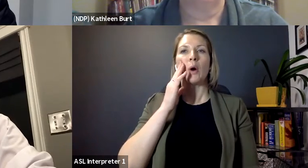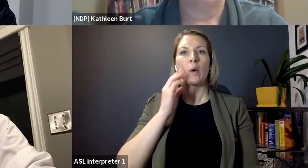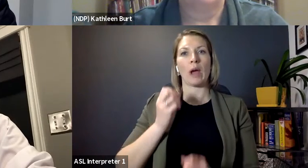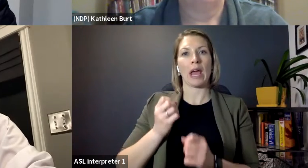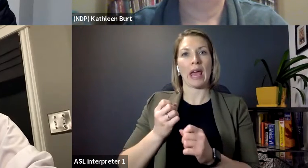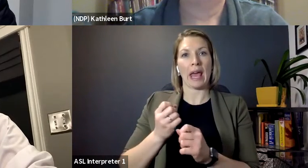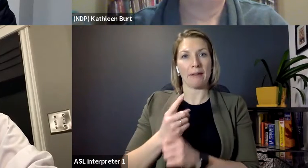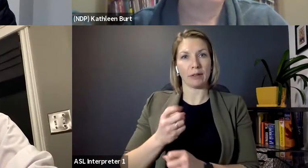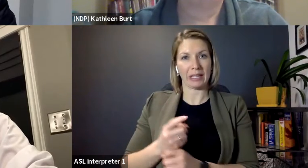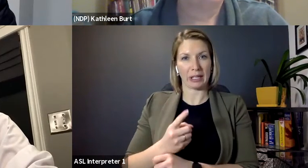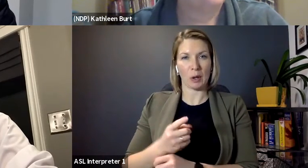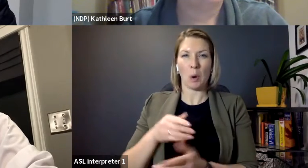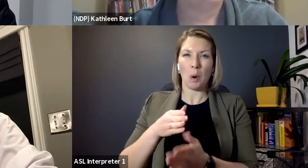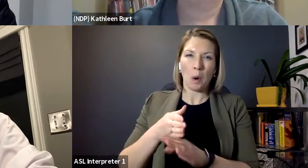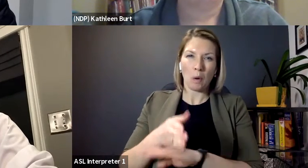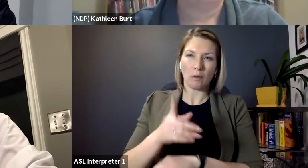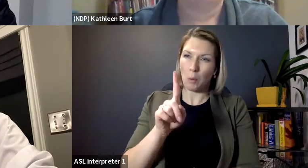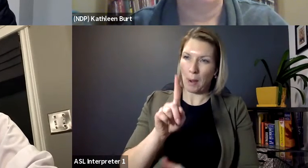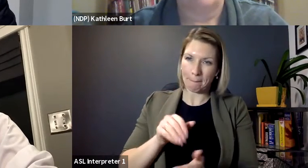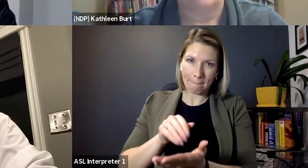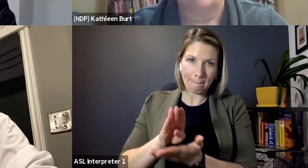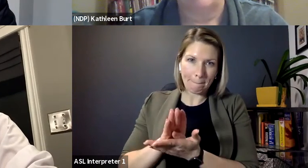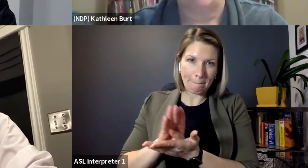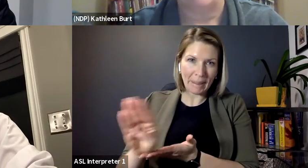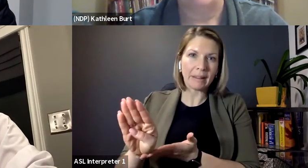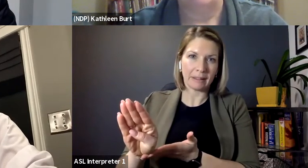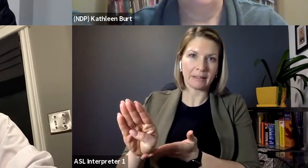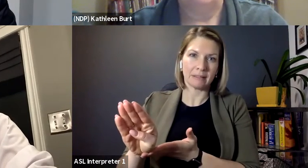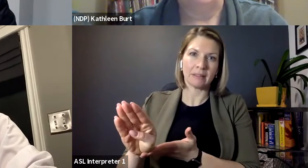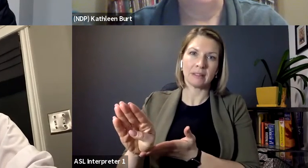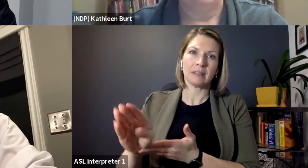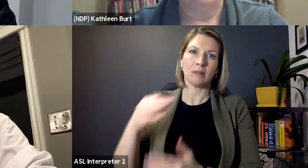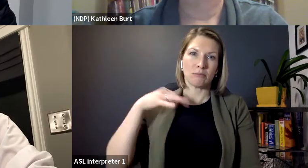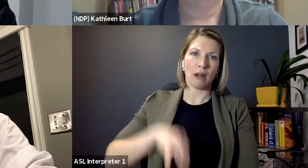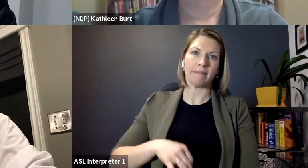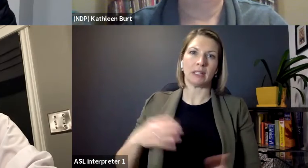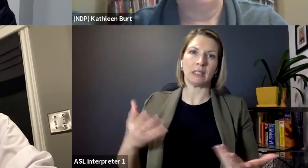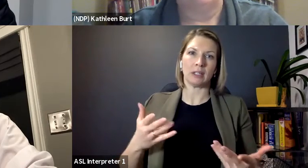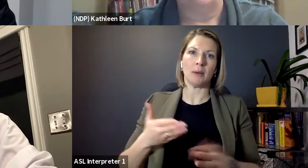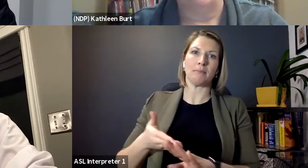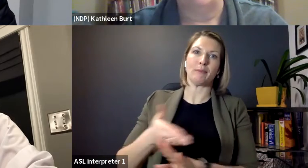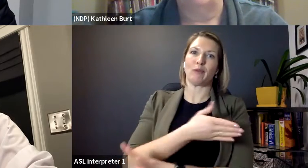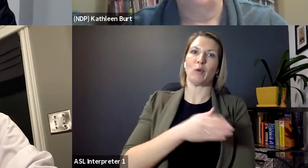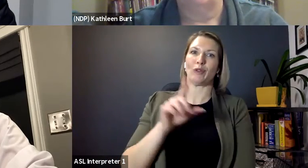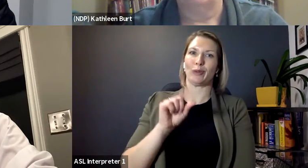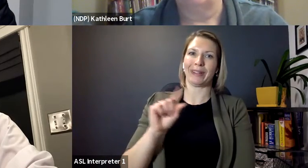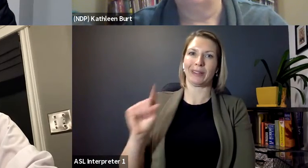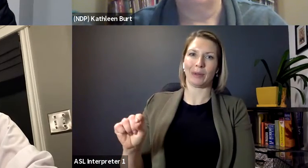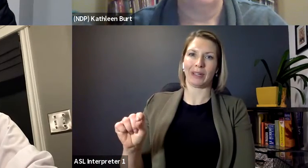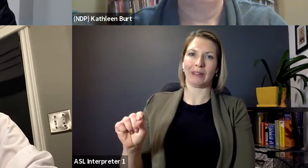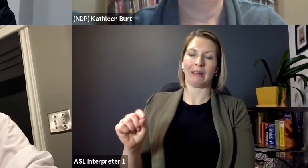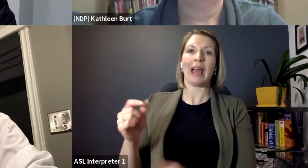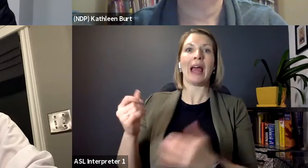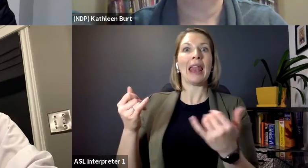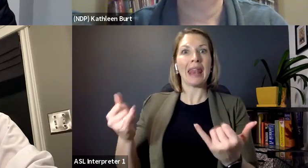visitor spending each year, at least it did before the pandemic struck. And now the 2,800 or so